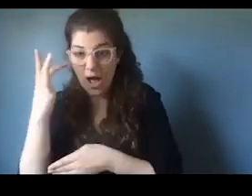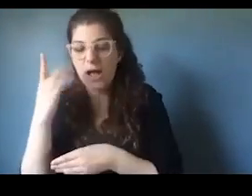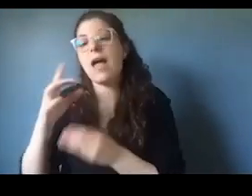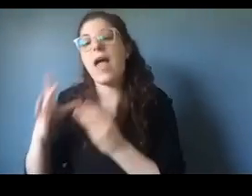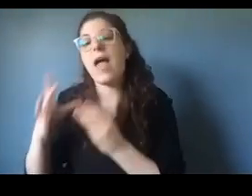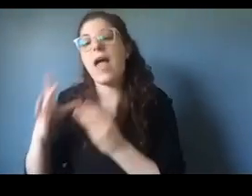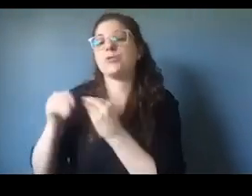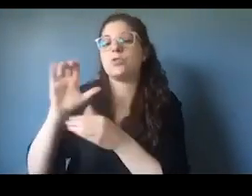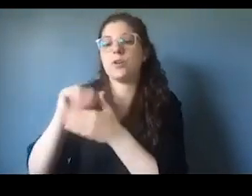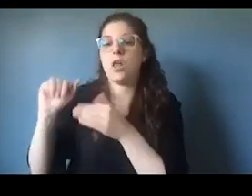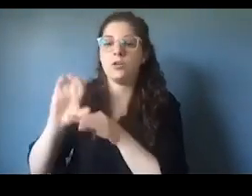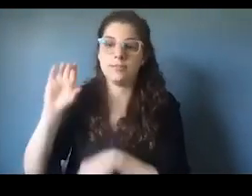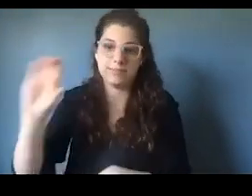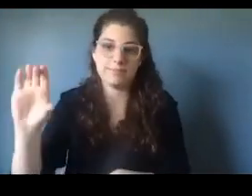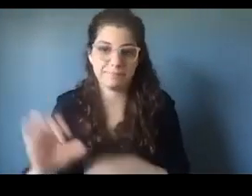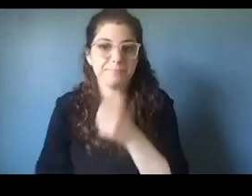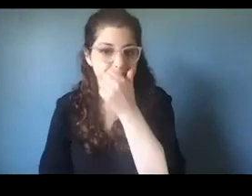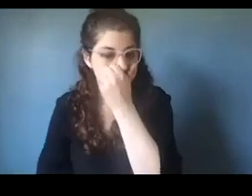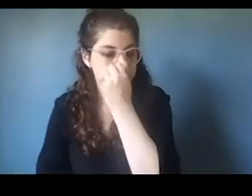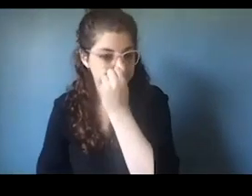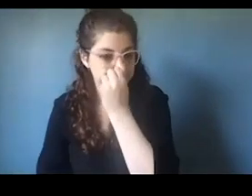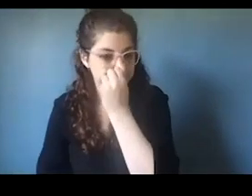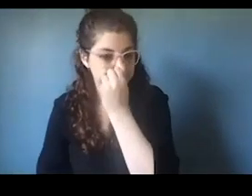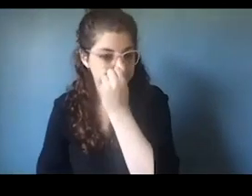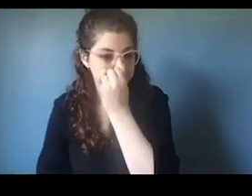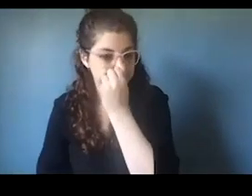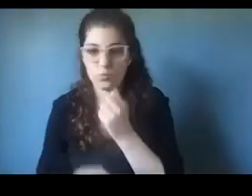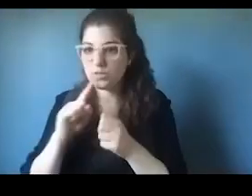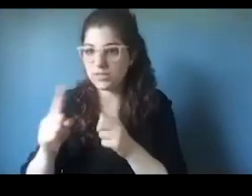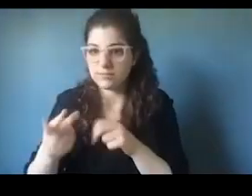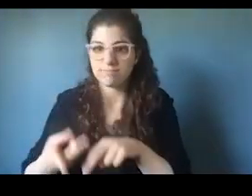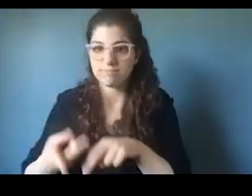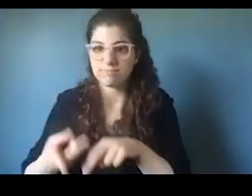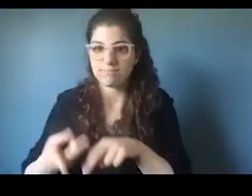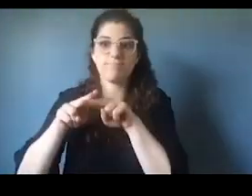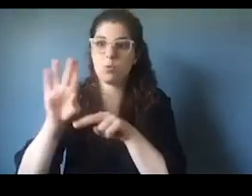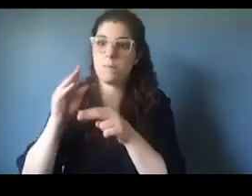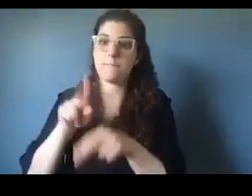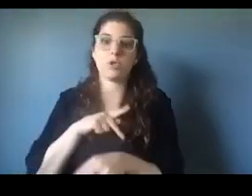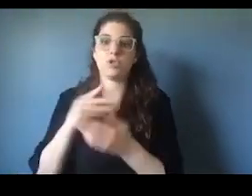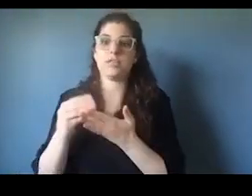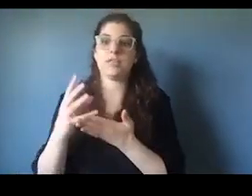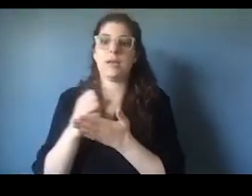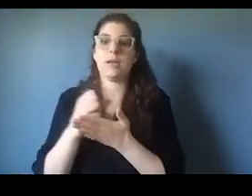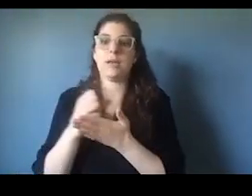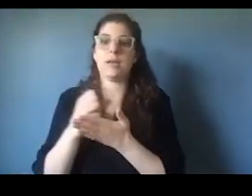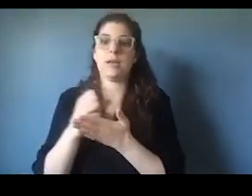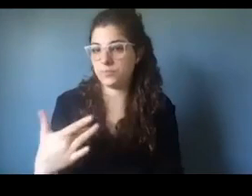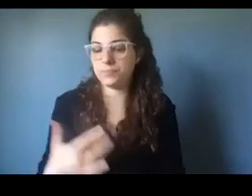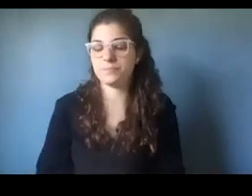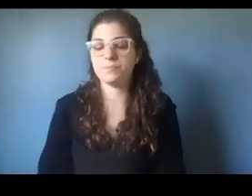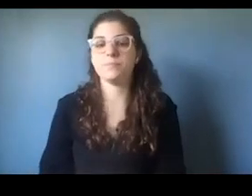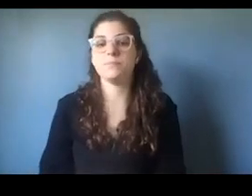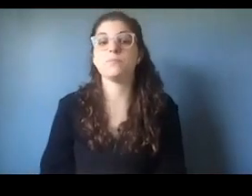have been so generous that it's driven up personal income on average, okay? One thing